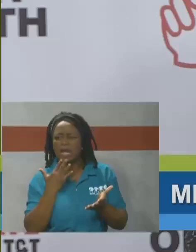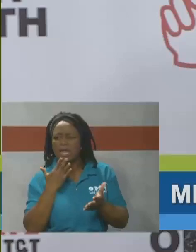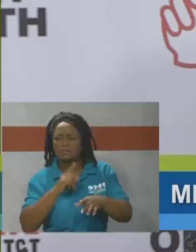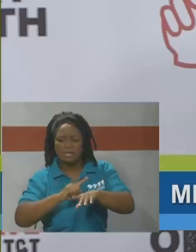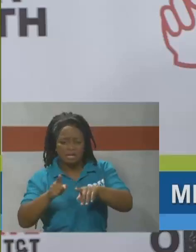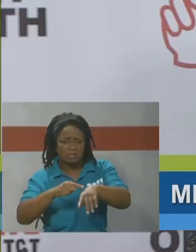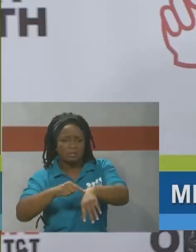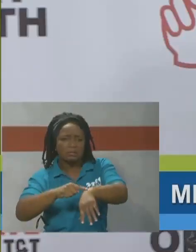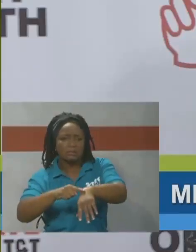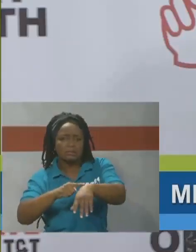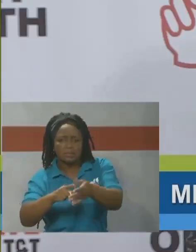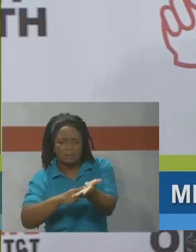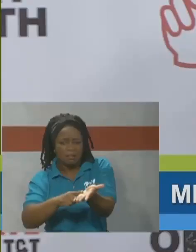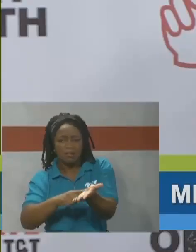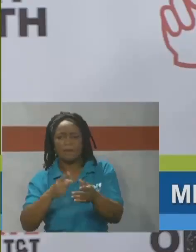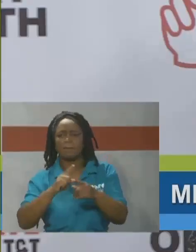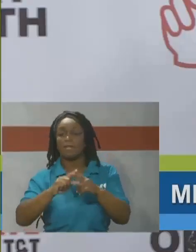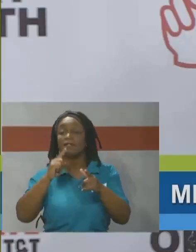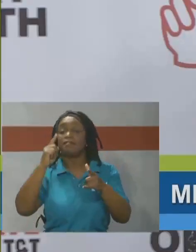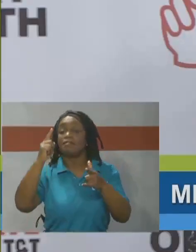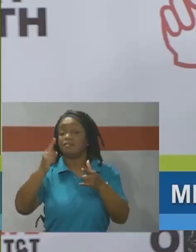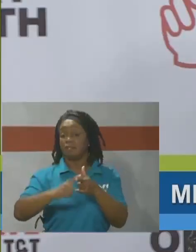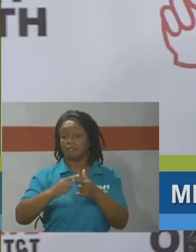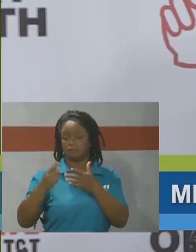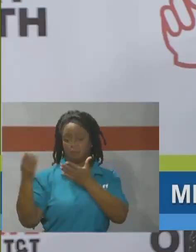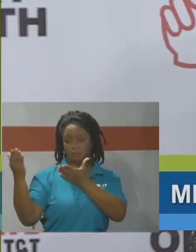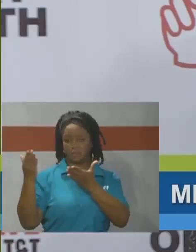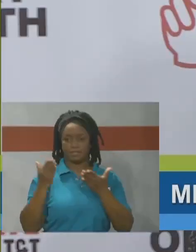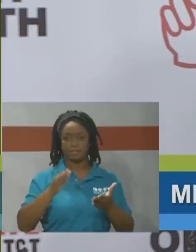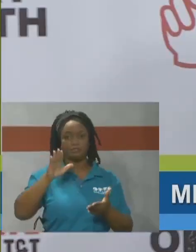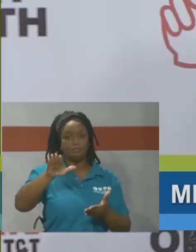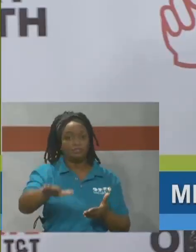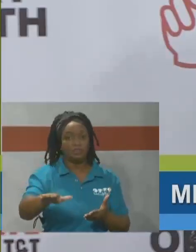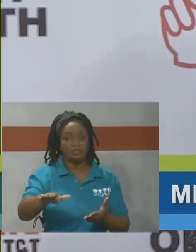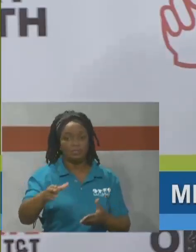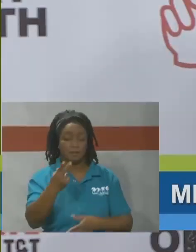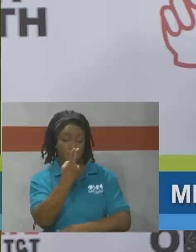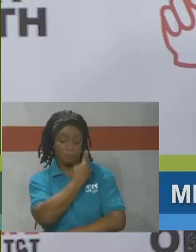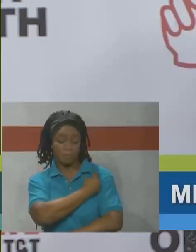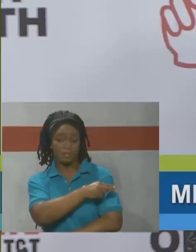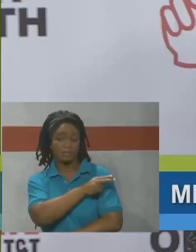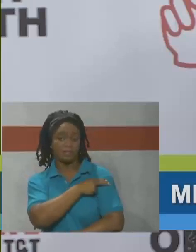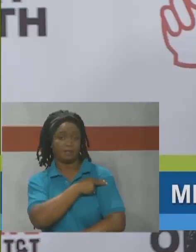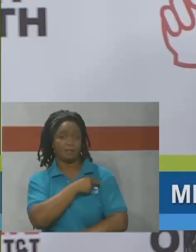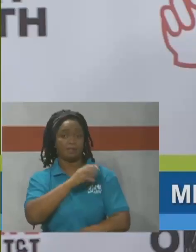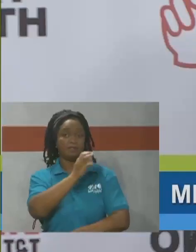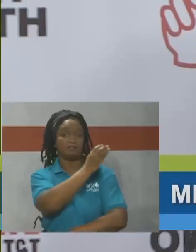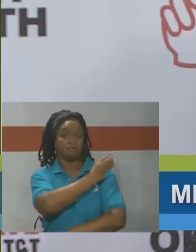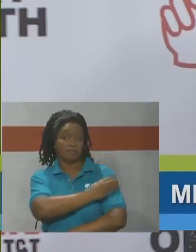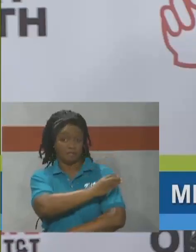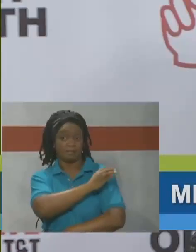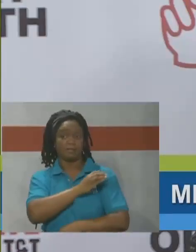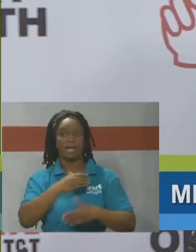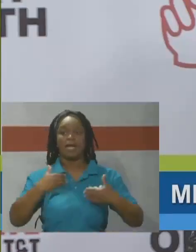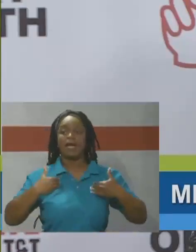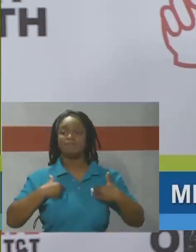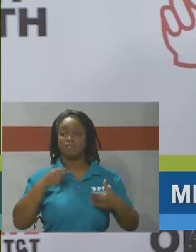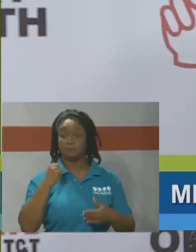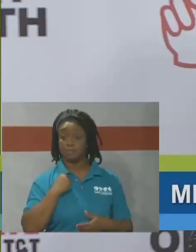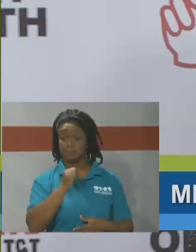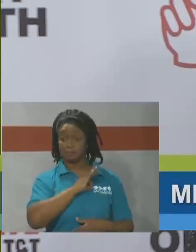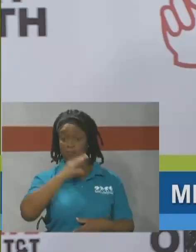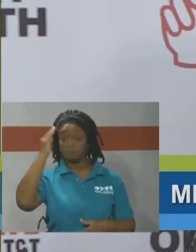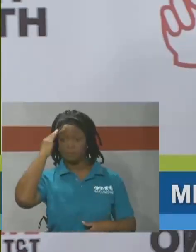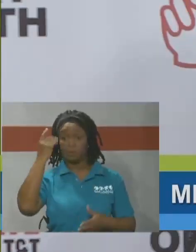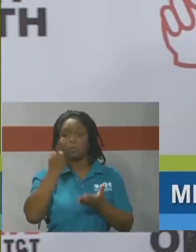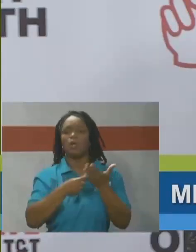that point in time, feel free to go to any of the facilities. They are quite available. We have all the staff there really aware of what can be done in terms